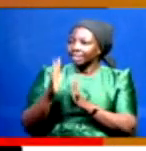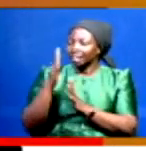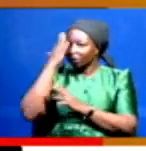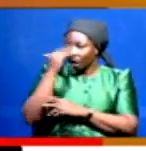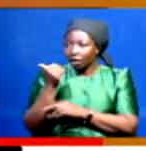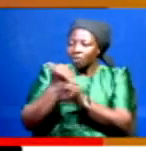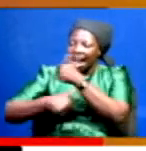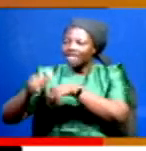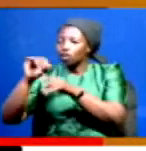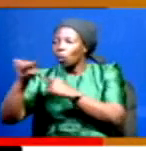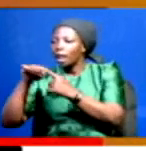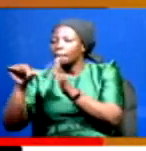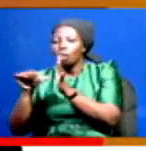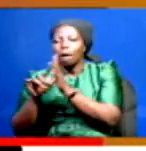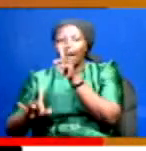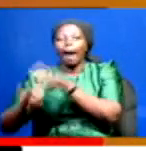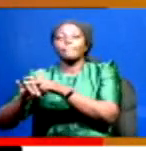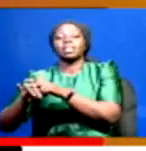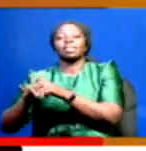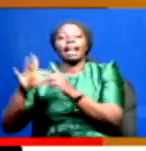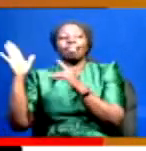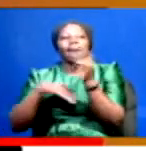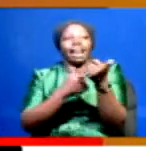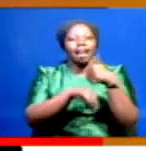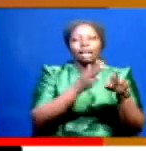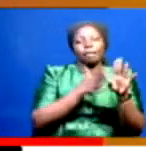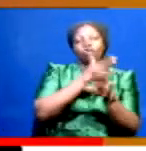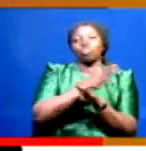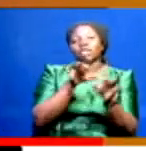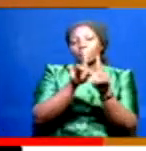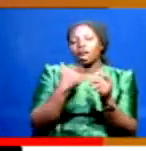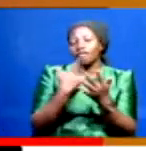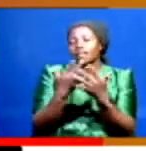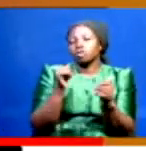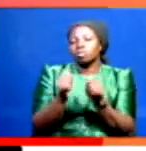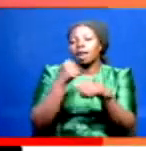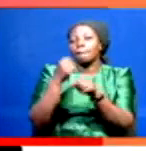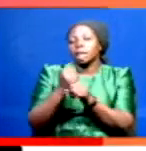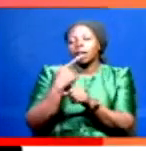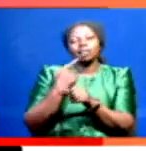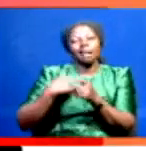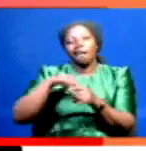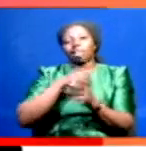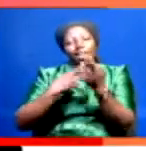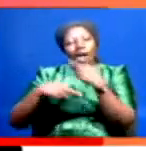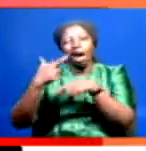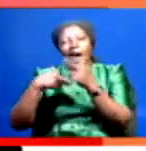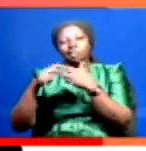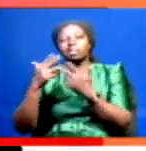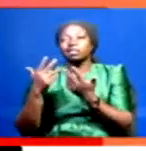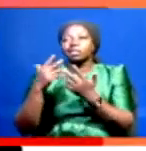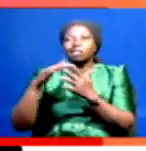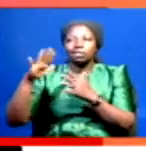being proactive. And there is always that thing that keeps us very reactive. You have just mentioned LGBT.